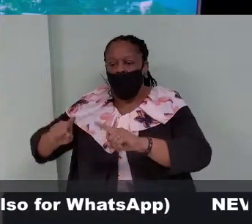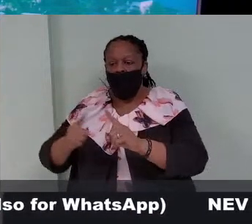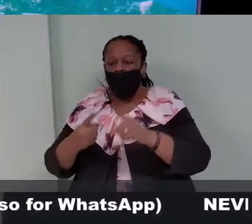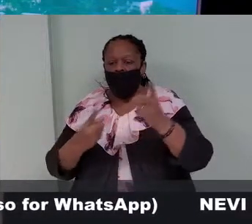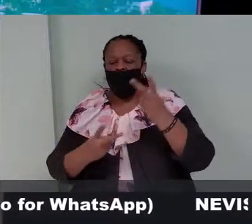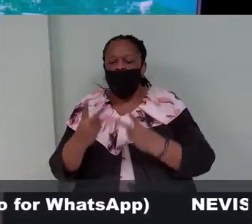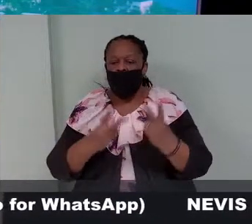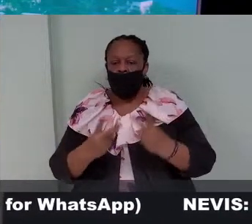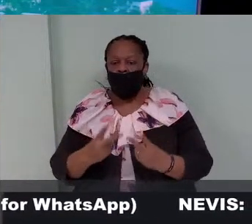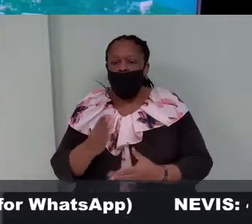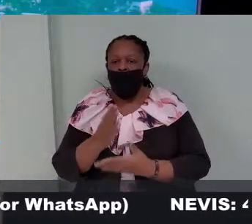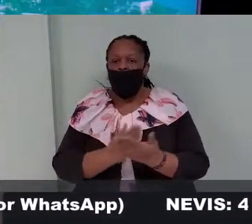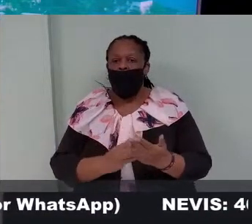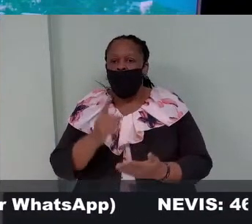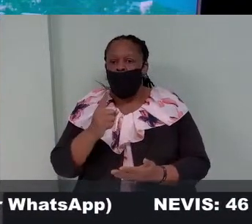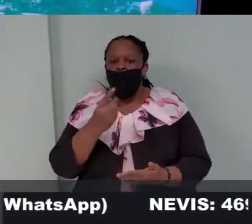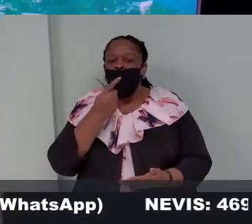own expense.